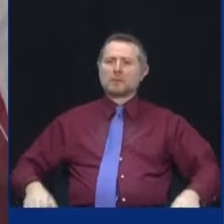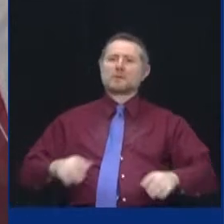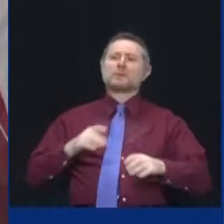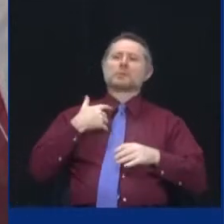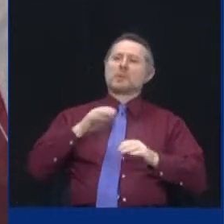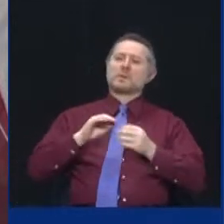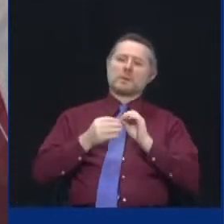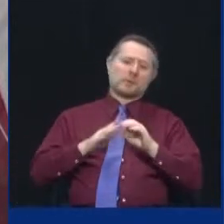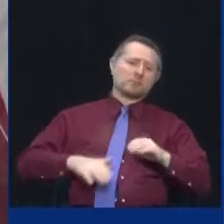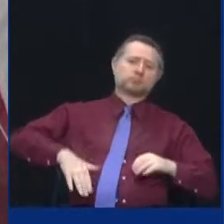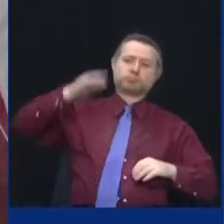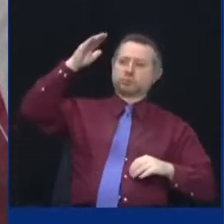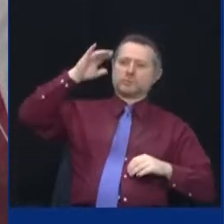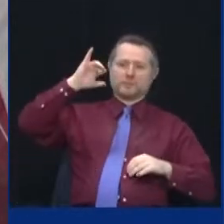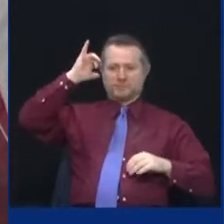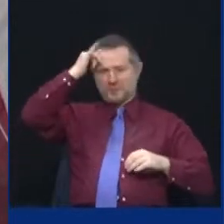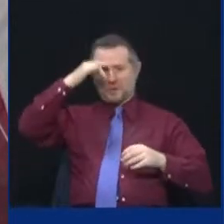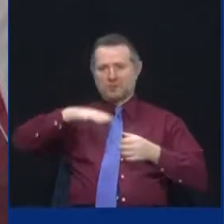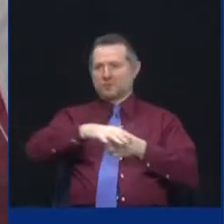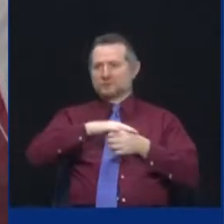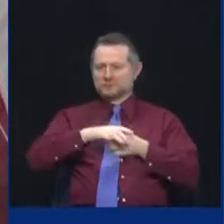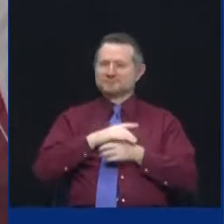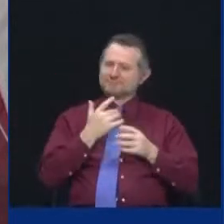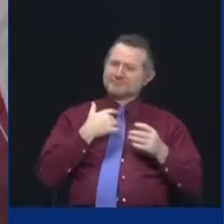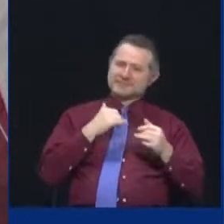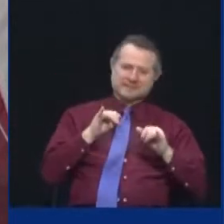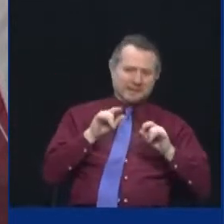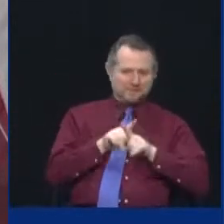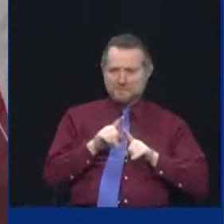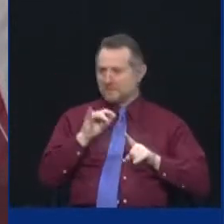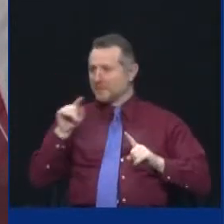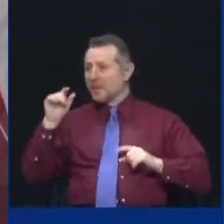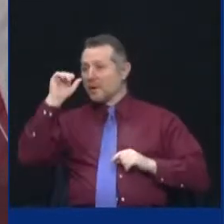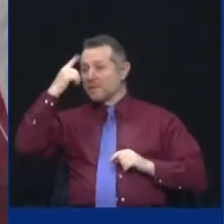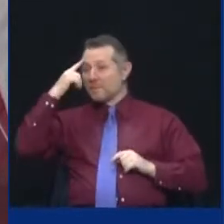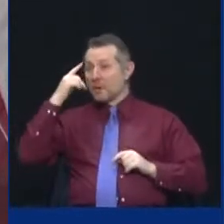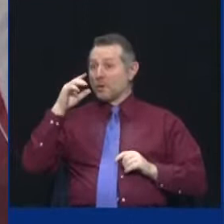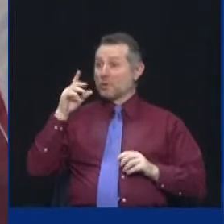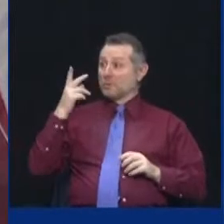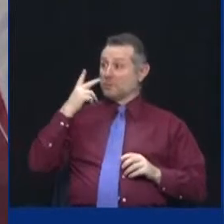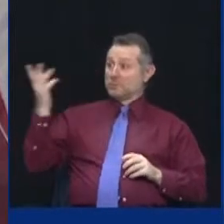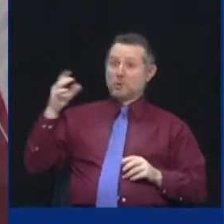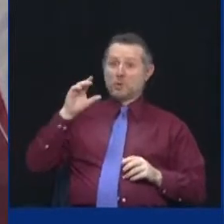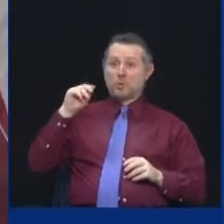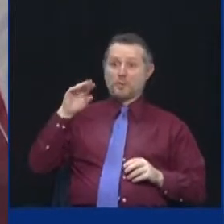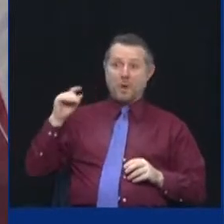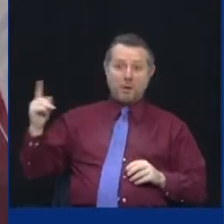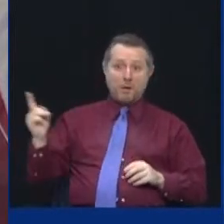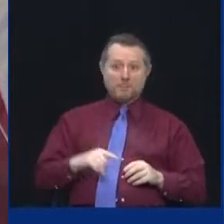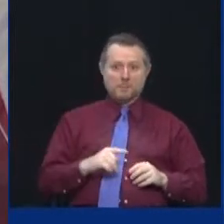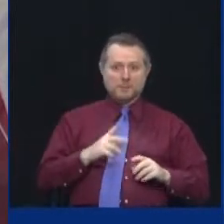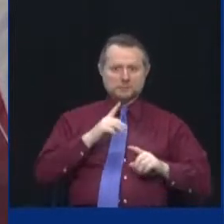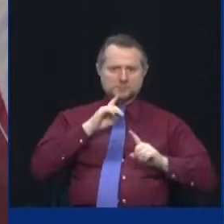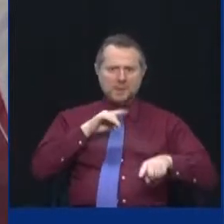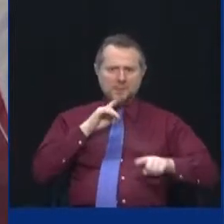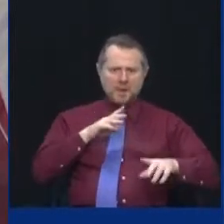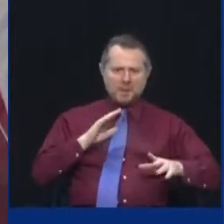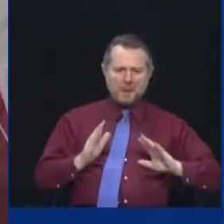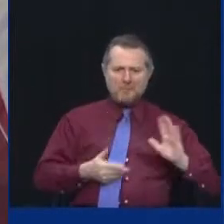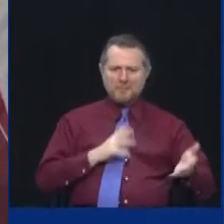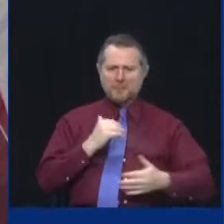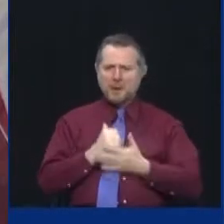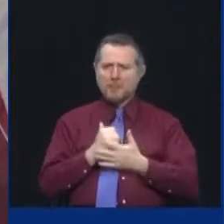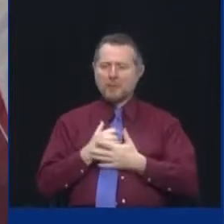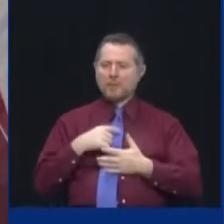community. As always, Governor Cuomo is responding to our needs. The governor was here just a few